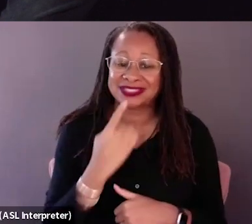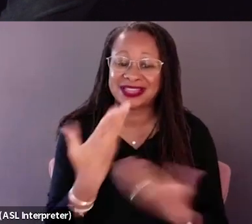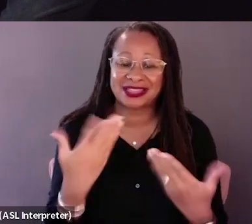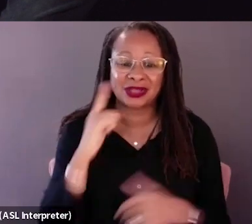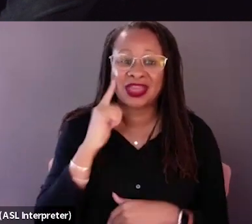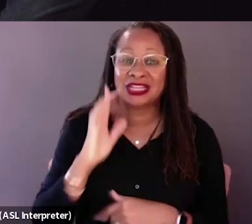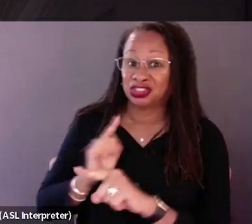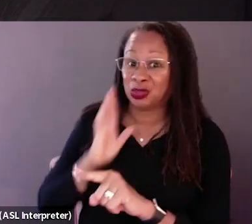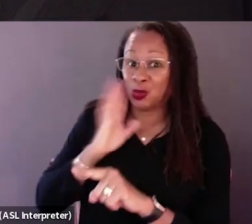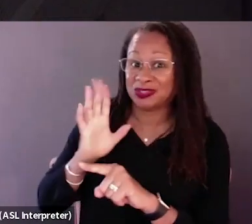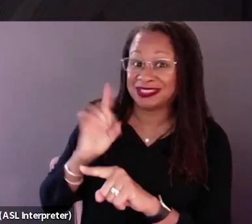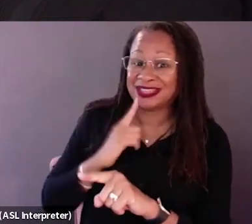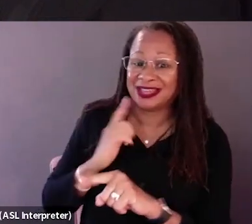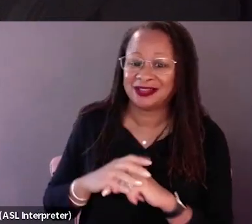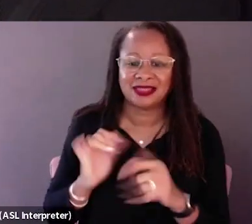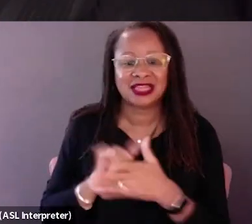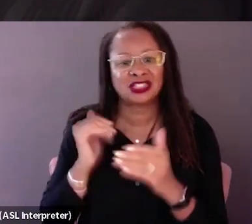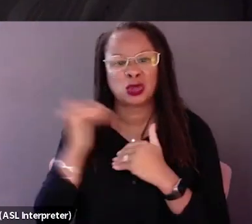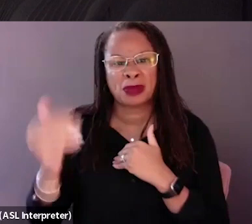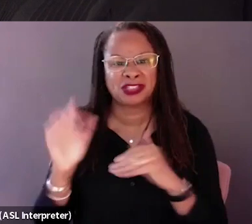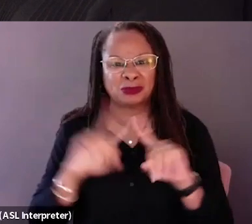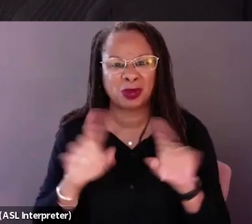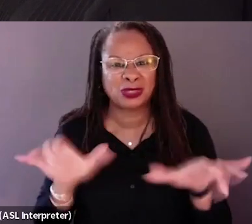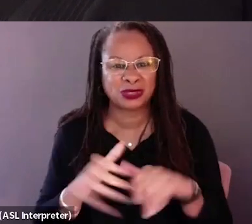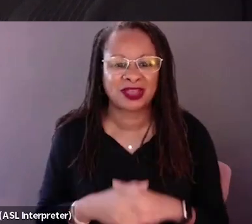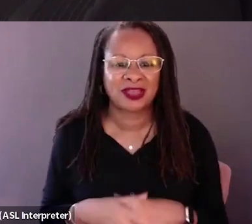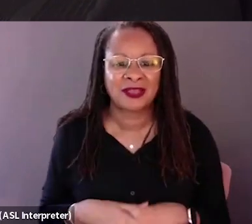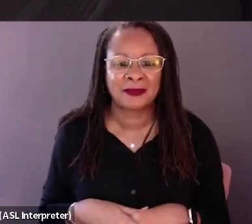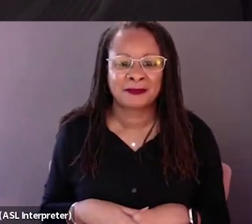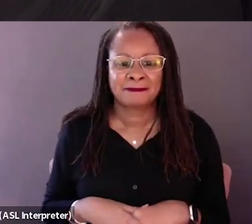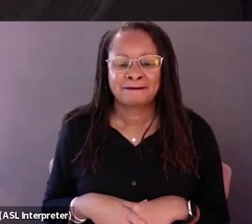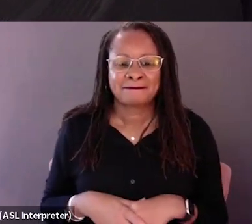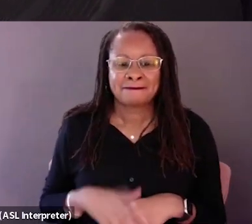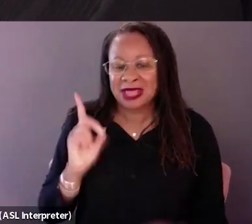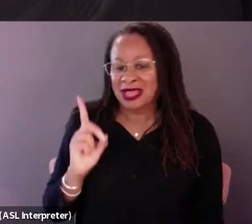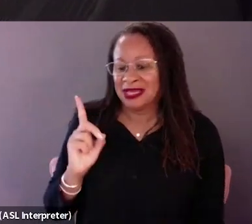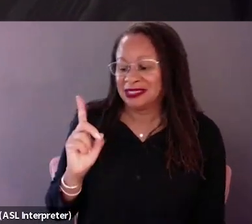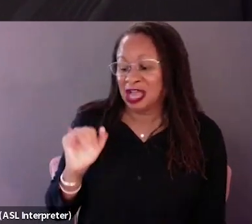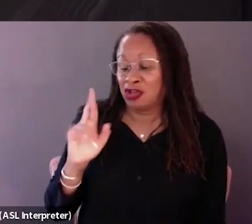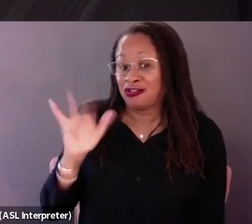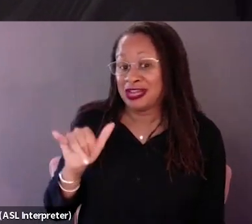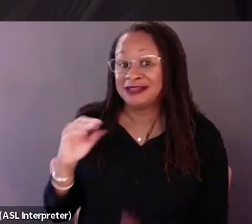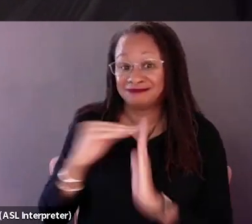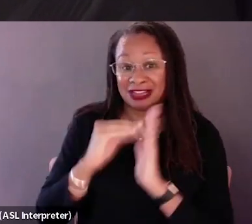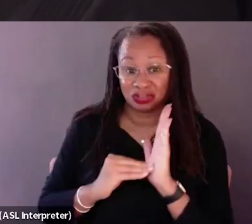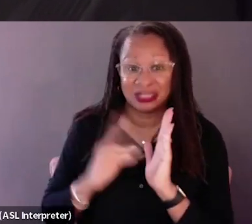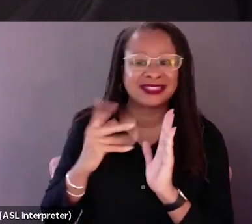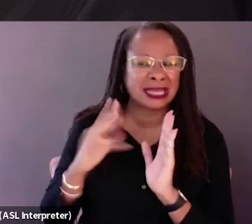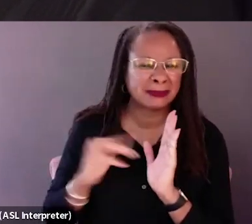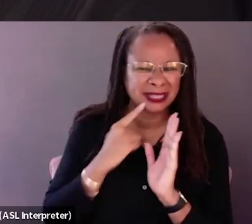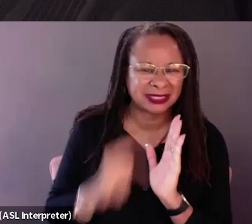would say. Okay, that's too much, but well, we do. I also think because, you know, there was a diary entry that she left where she